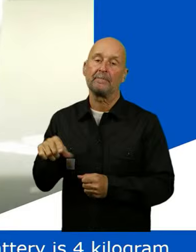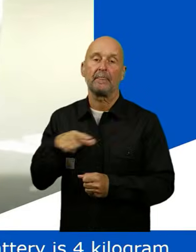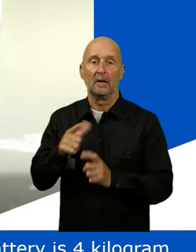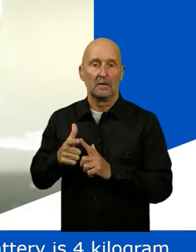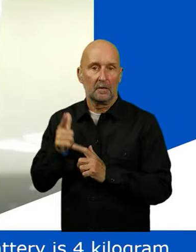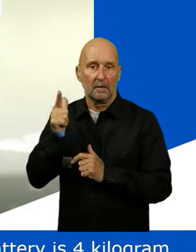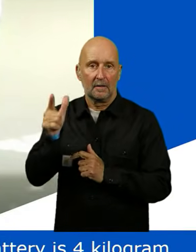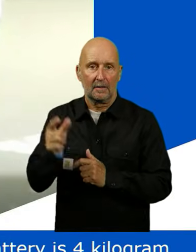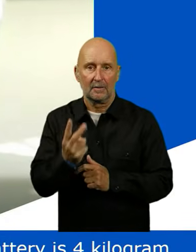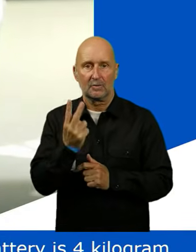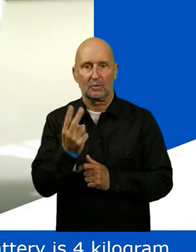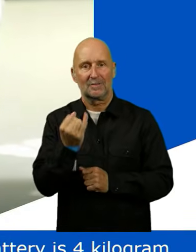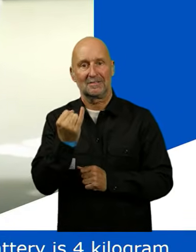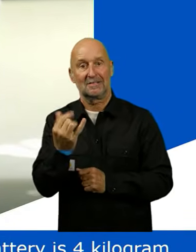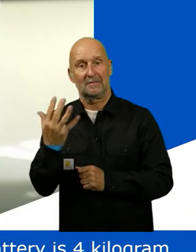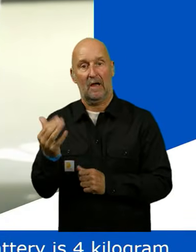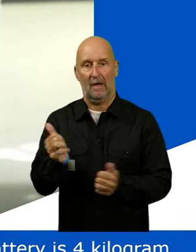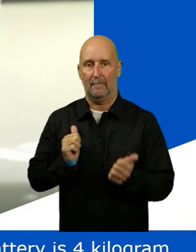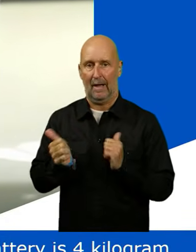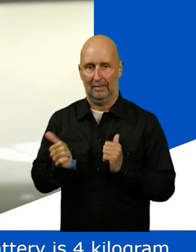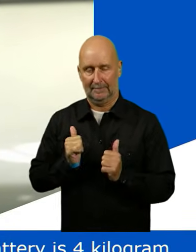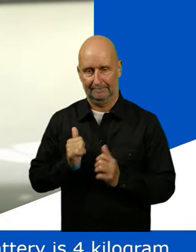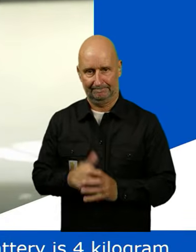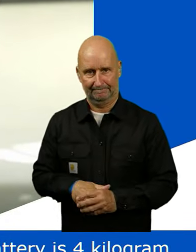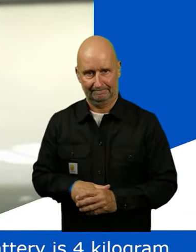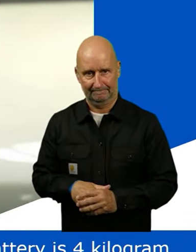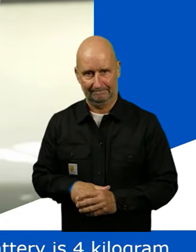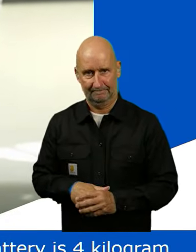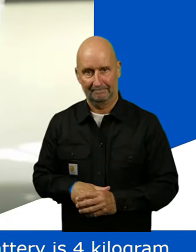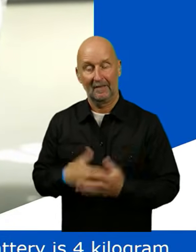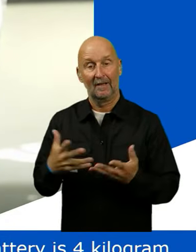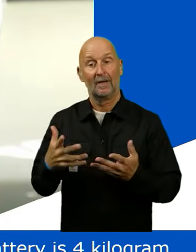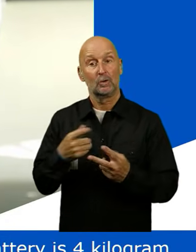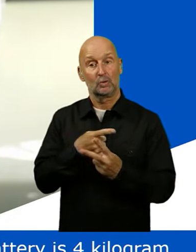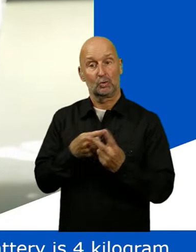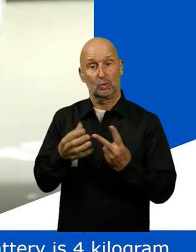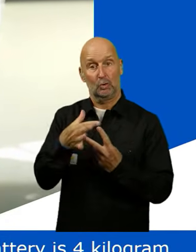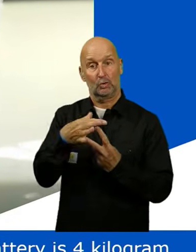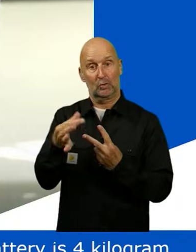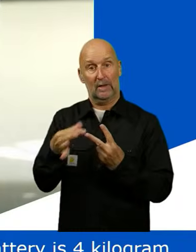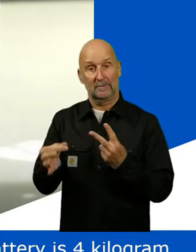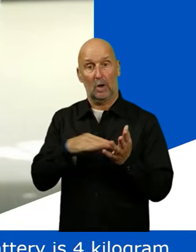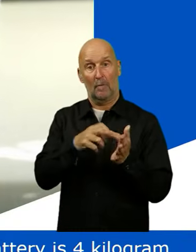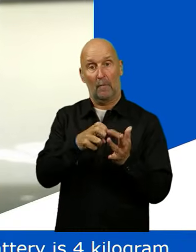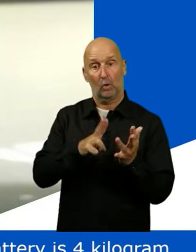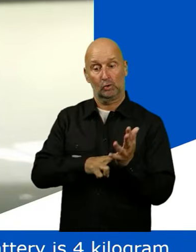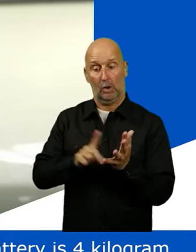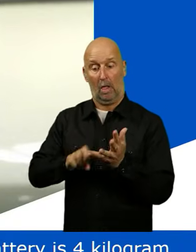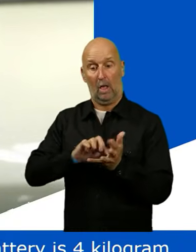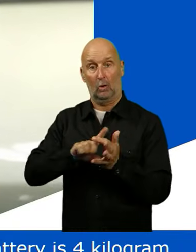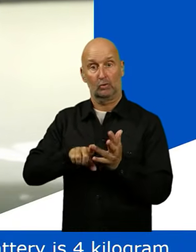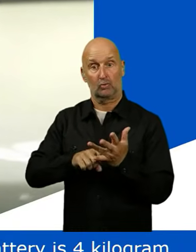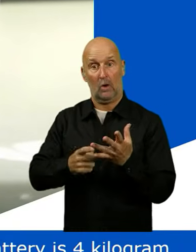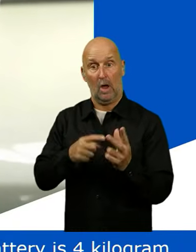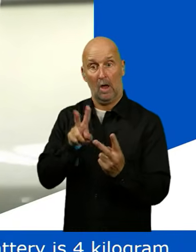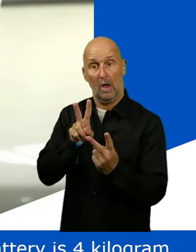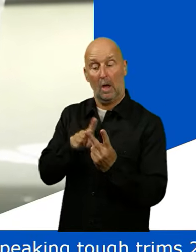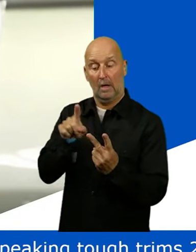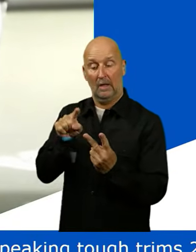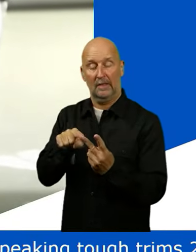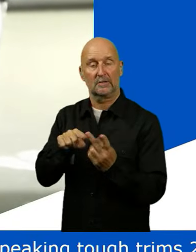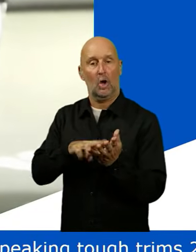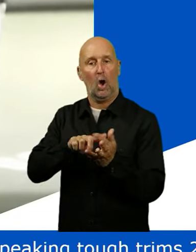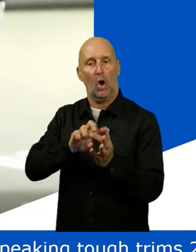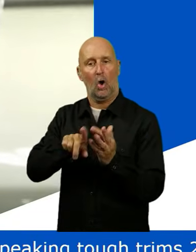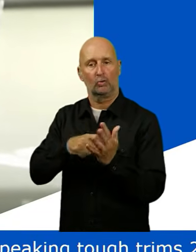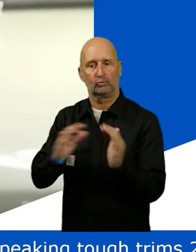of 265 miles. Speaking of trims, there are two trims, Motion and Ultra. This version is the Ultra, and it